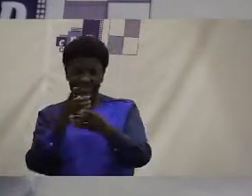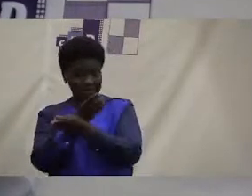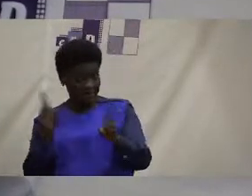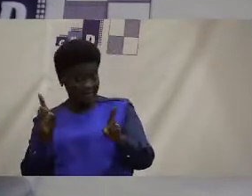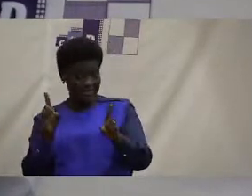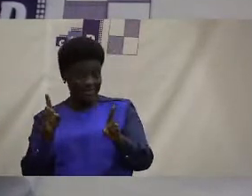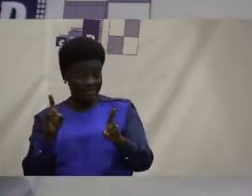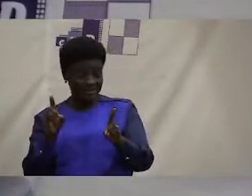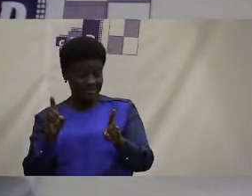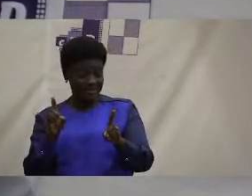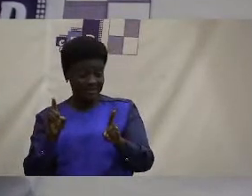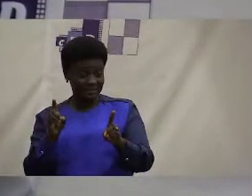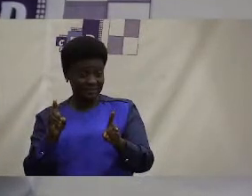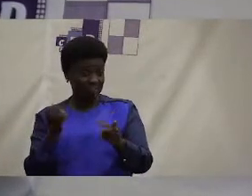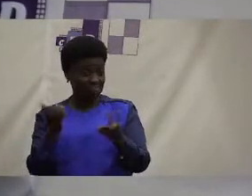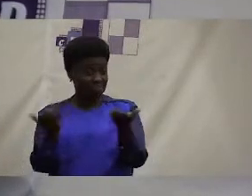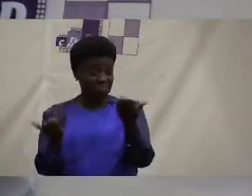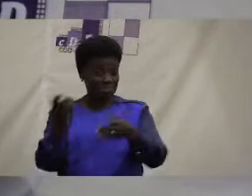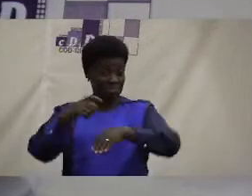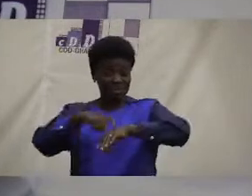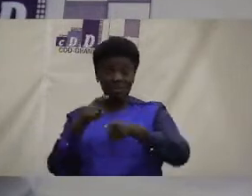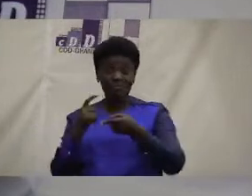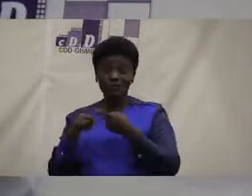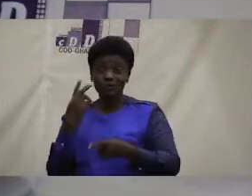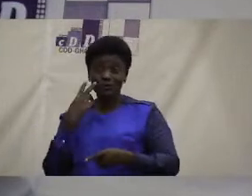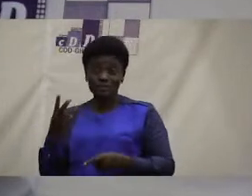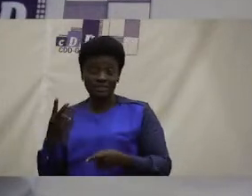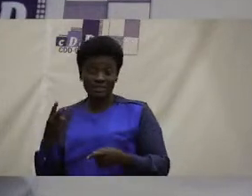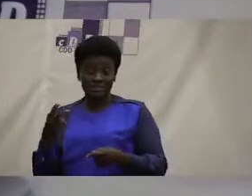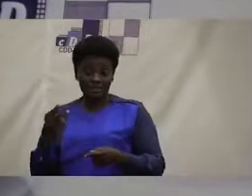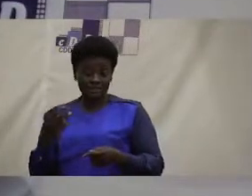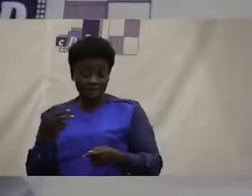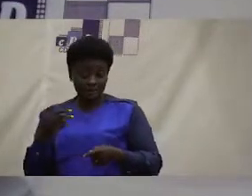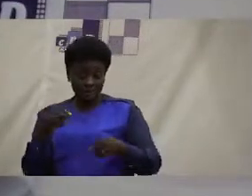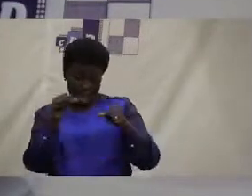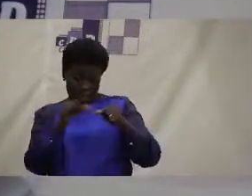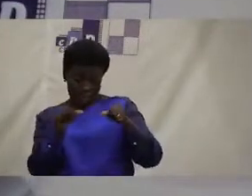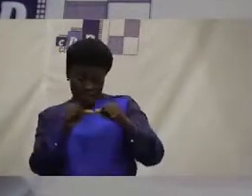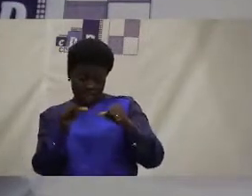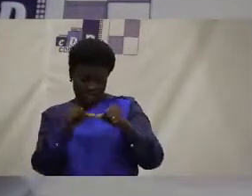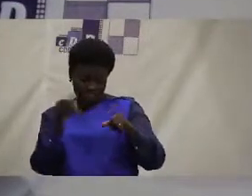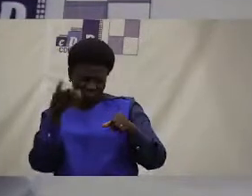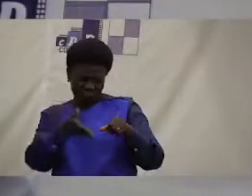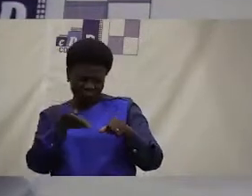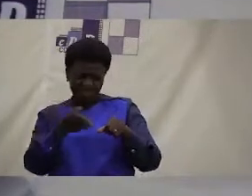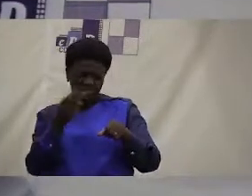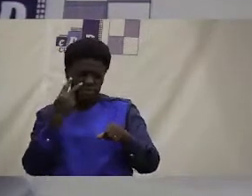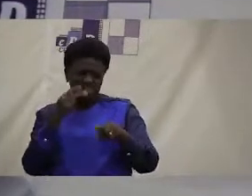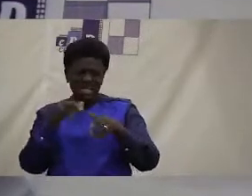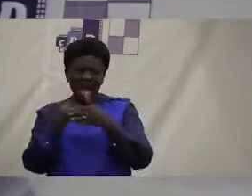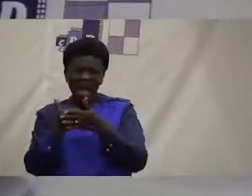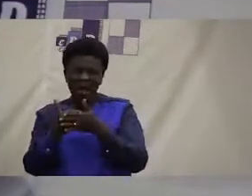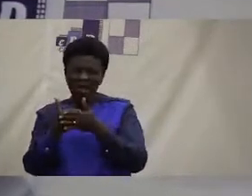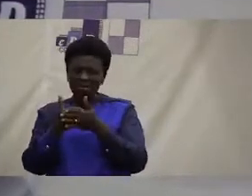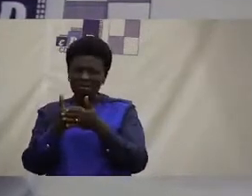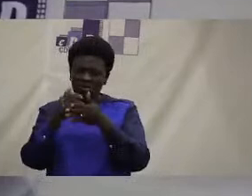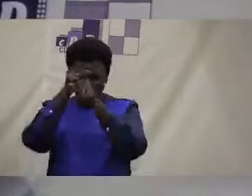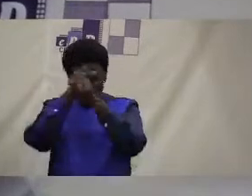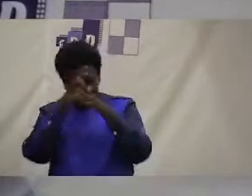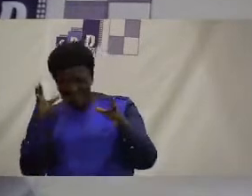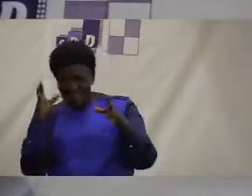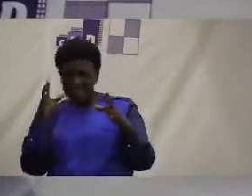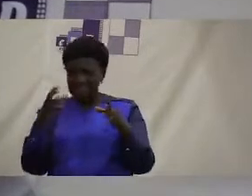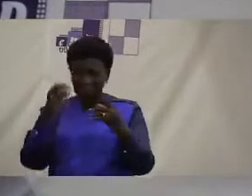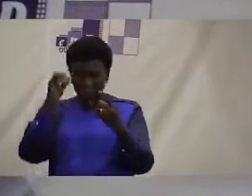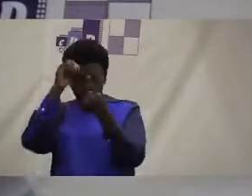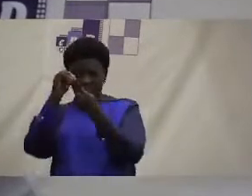the real sense, maybe by the time we place it as a parameter to all our aims, vision, objective, and we